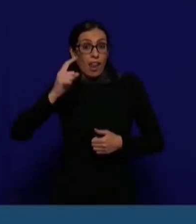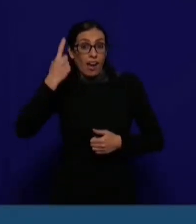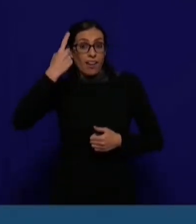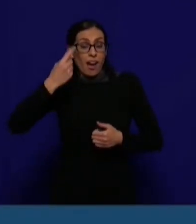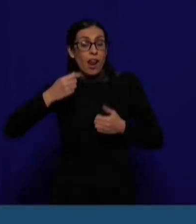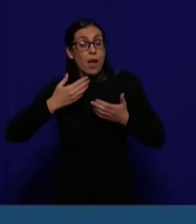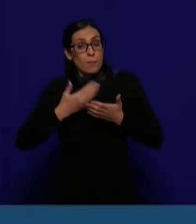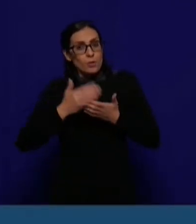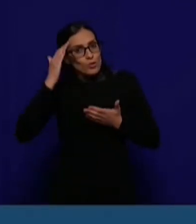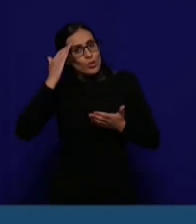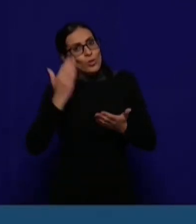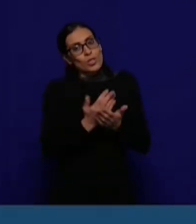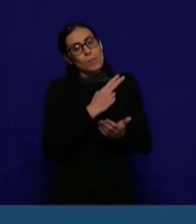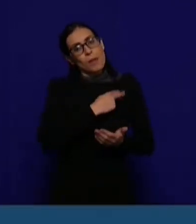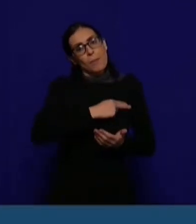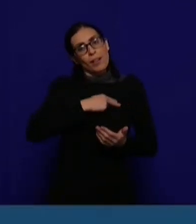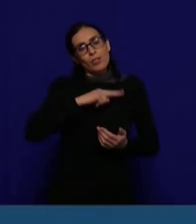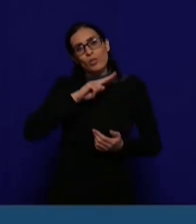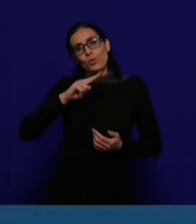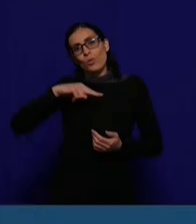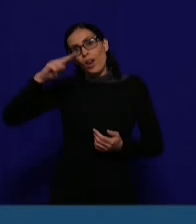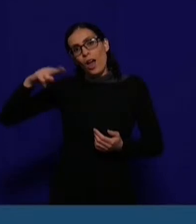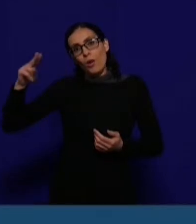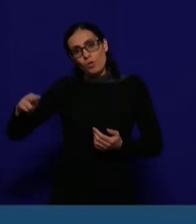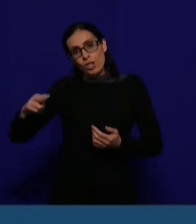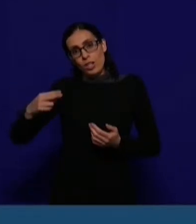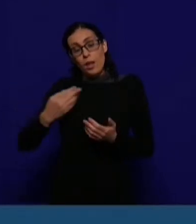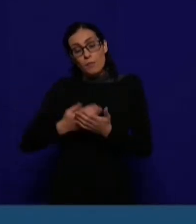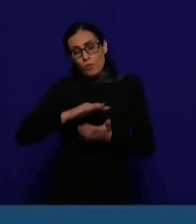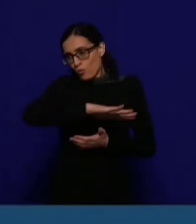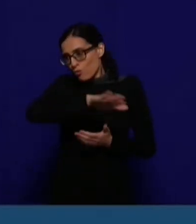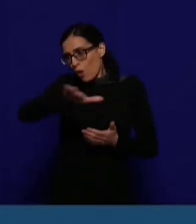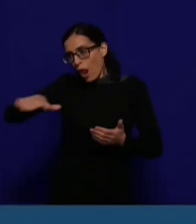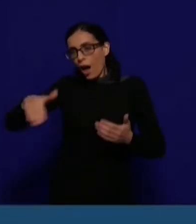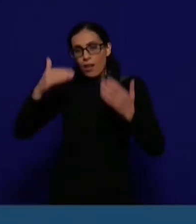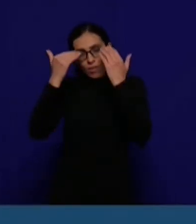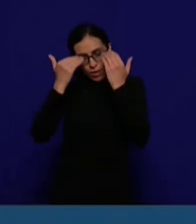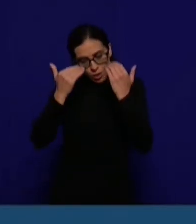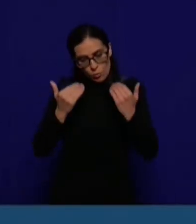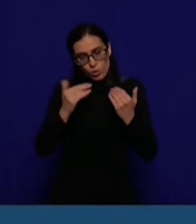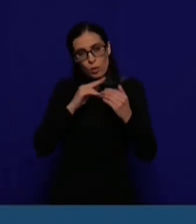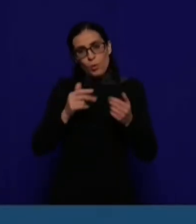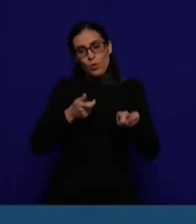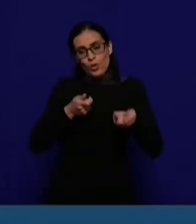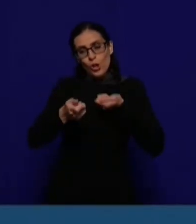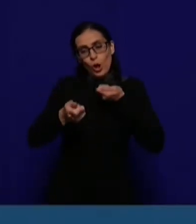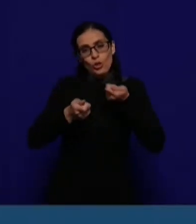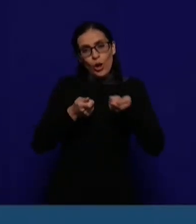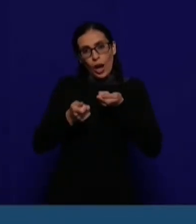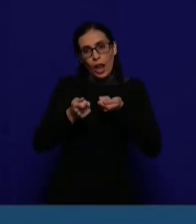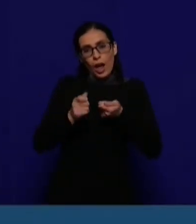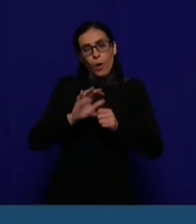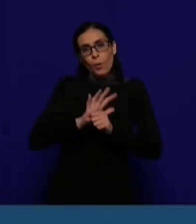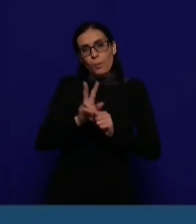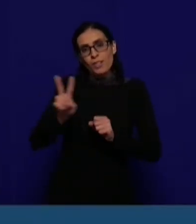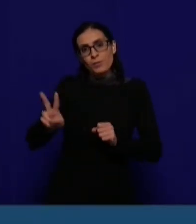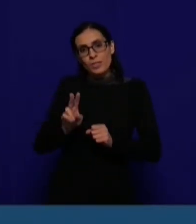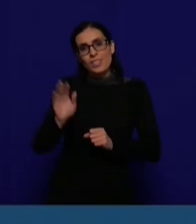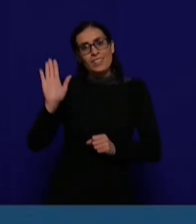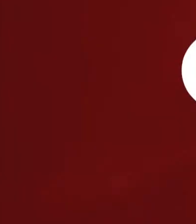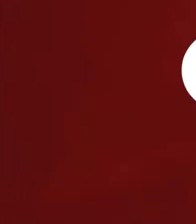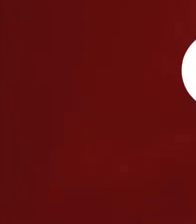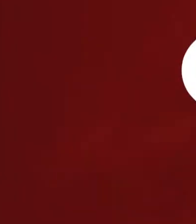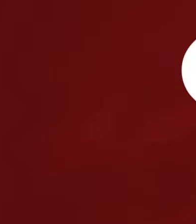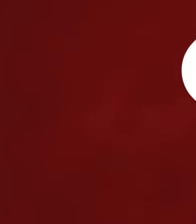u Għawċi, hekk aħna nkunu kollha responsabbli u nkomplu qegħdin nikkontrollaw din il-pandemija. Grazzi u nsellmilkom.